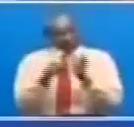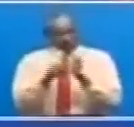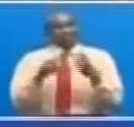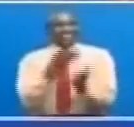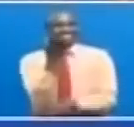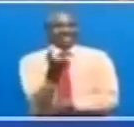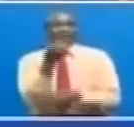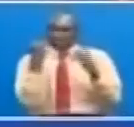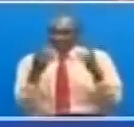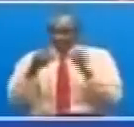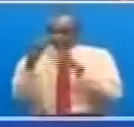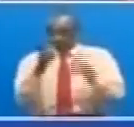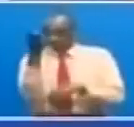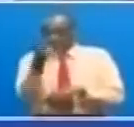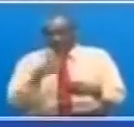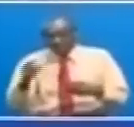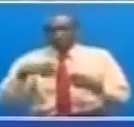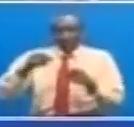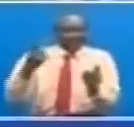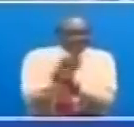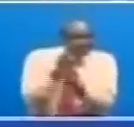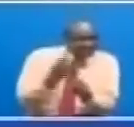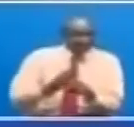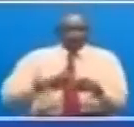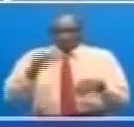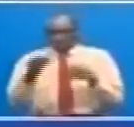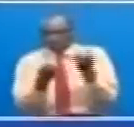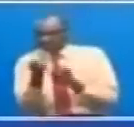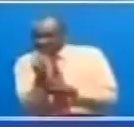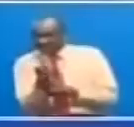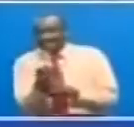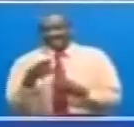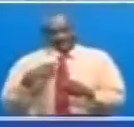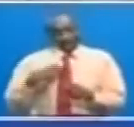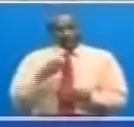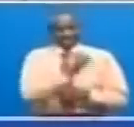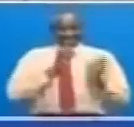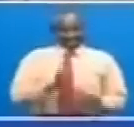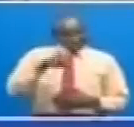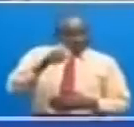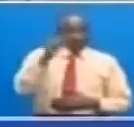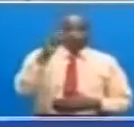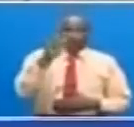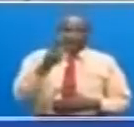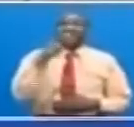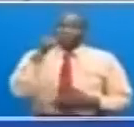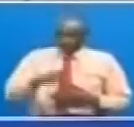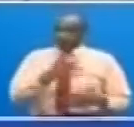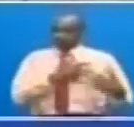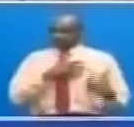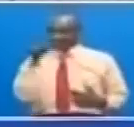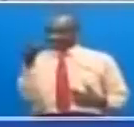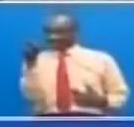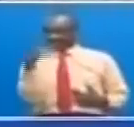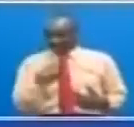burn. Several questions have emerged on procurement and tendering procedures, and Senator Hassan Omar is pressing for a thorough scrutiny of concerns pointed